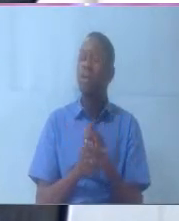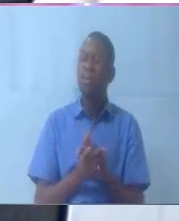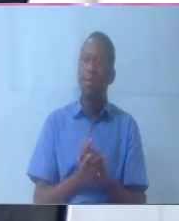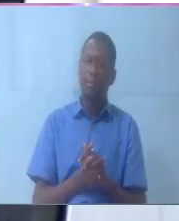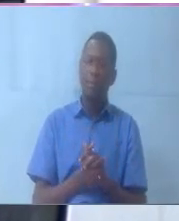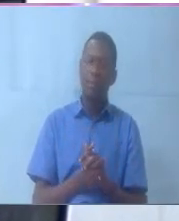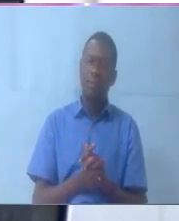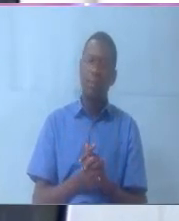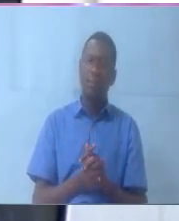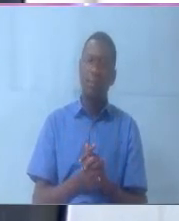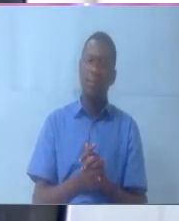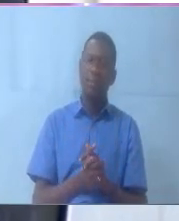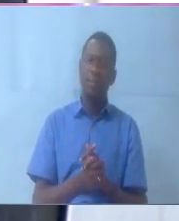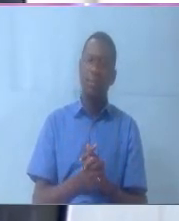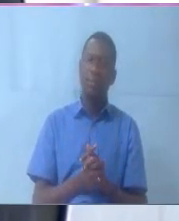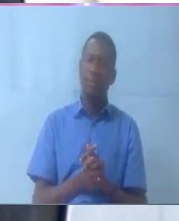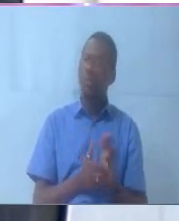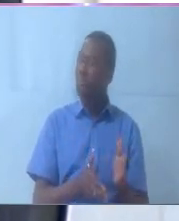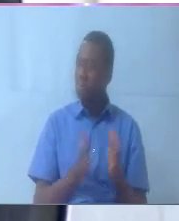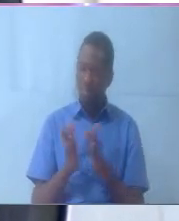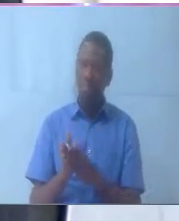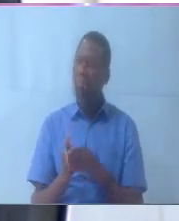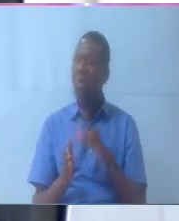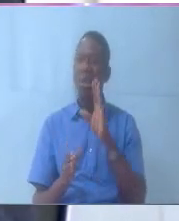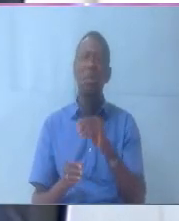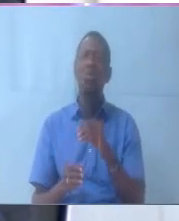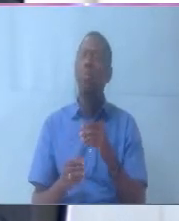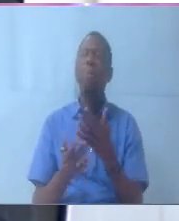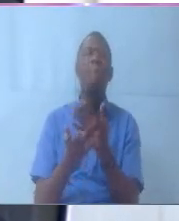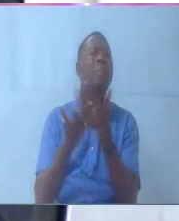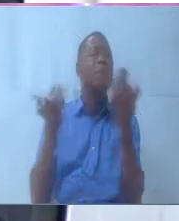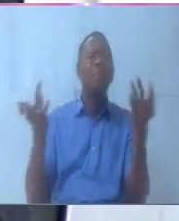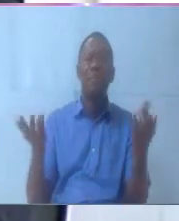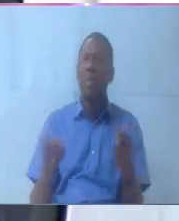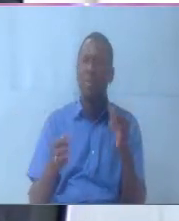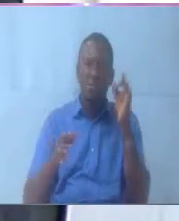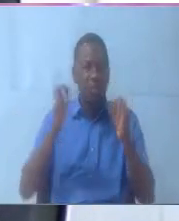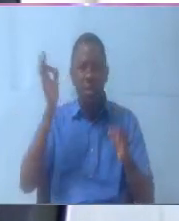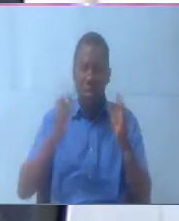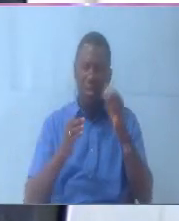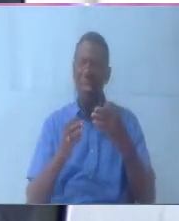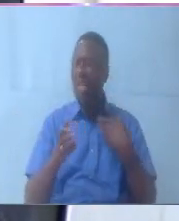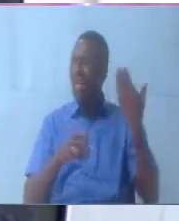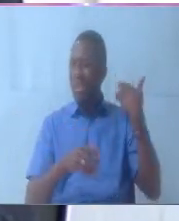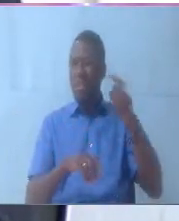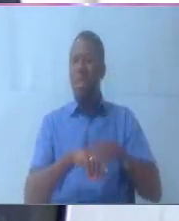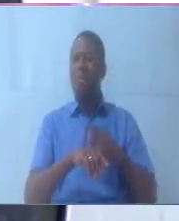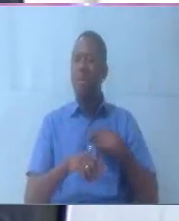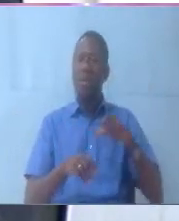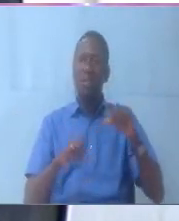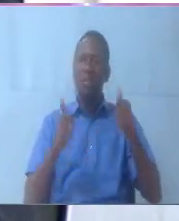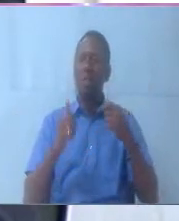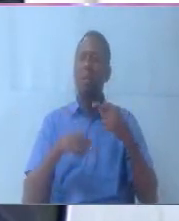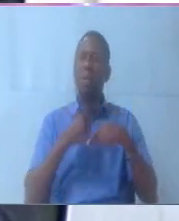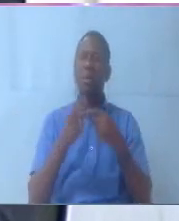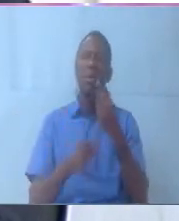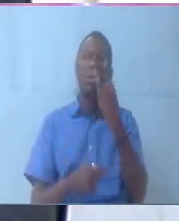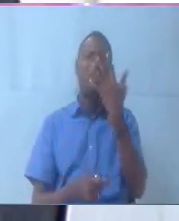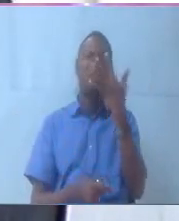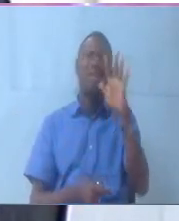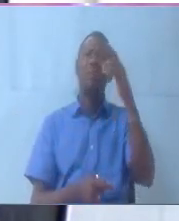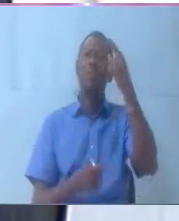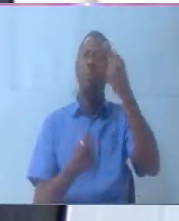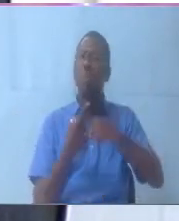Dealt with many cases. As I said, I came in, it was 10 months, there was a backlog of cases. My job literally at that time was to deliver